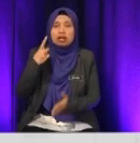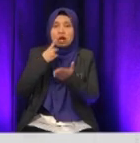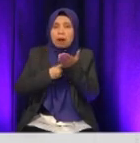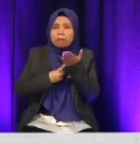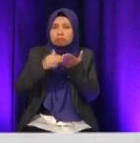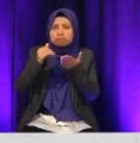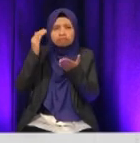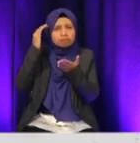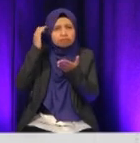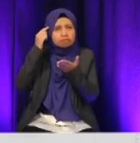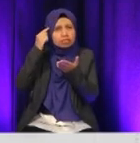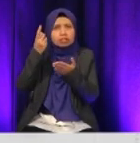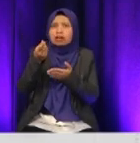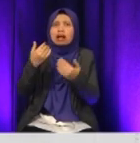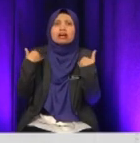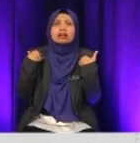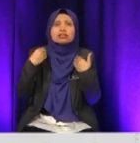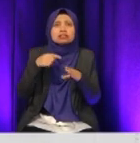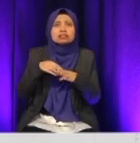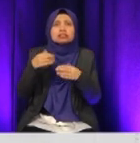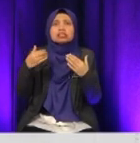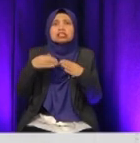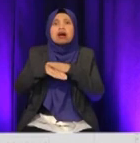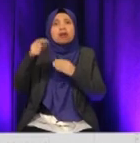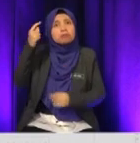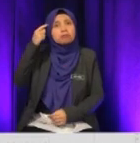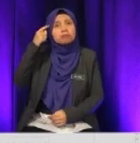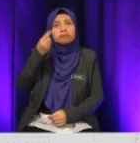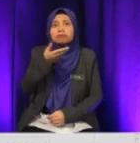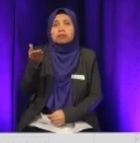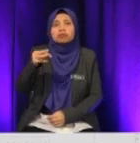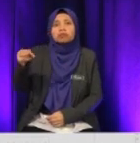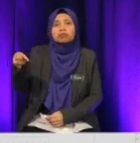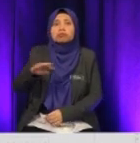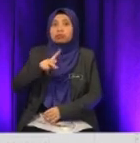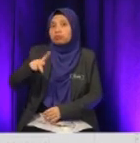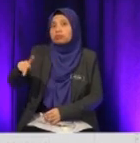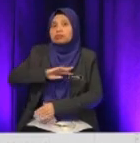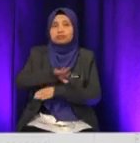comes to your mind? Can Bella. You identify any other words related mm-hmm. to volunteering? Okay, Bella.